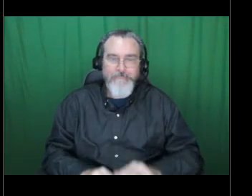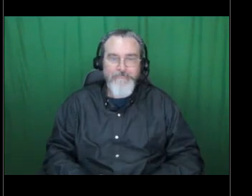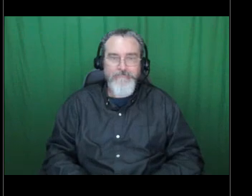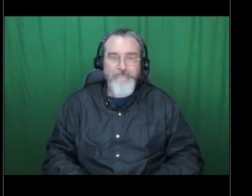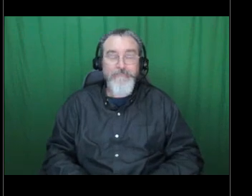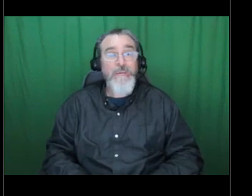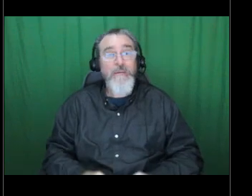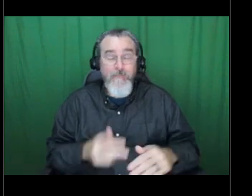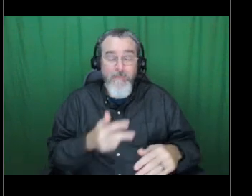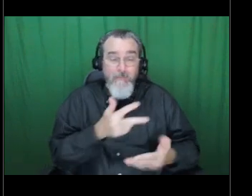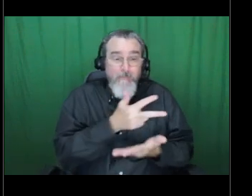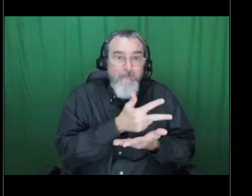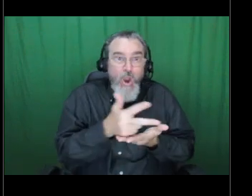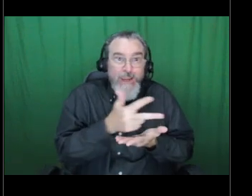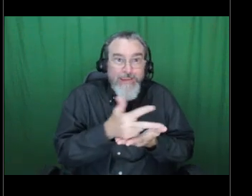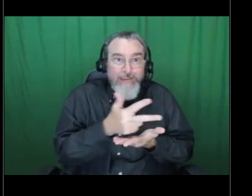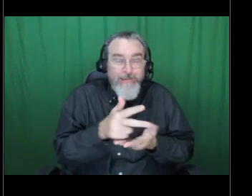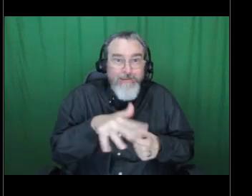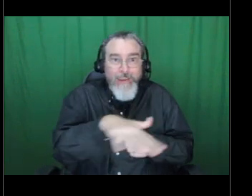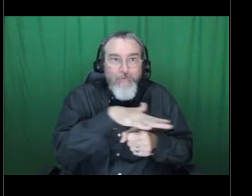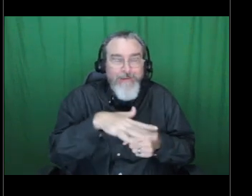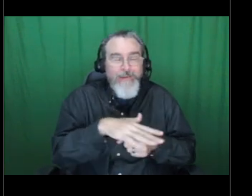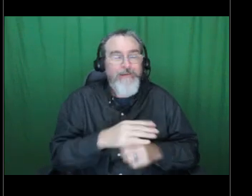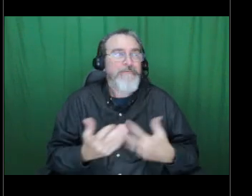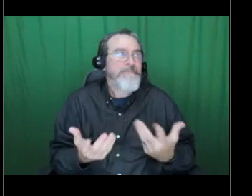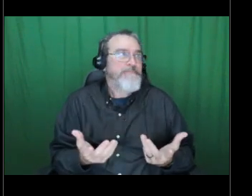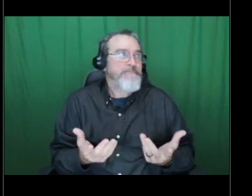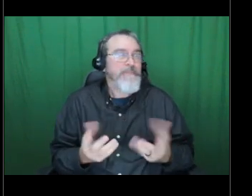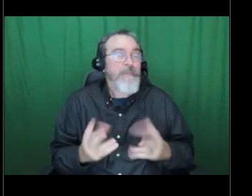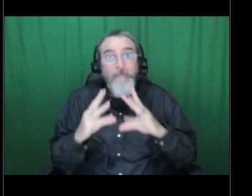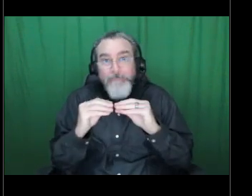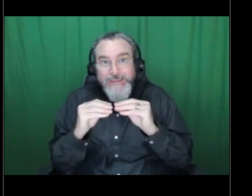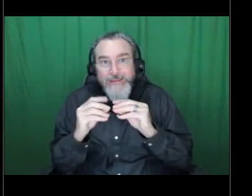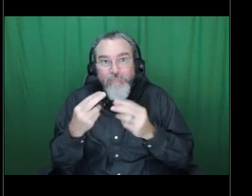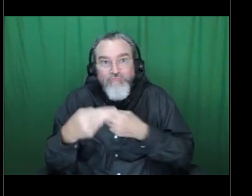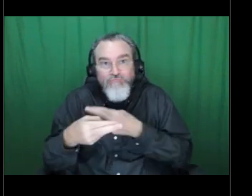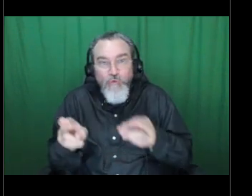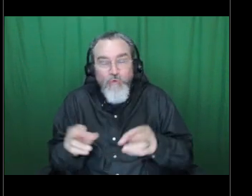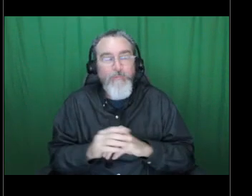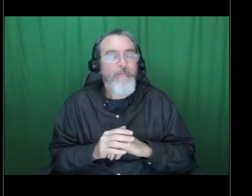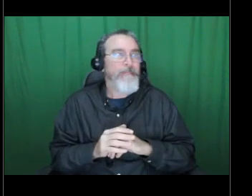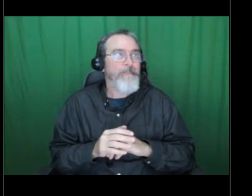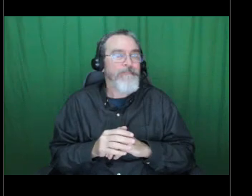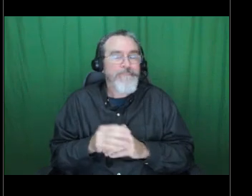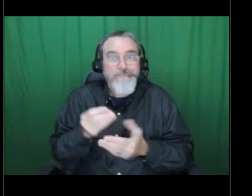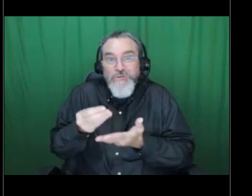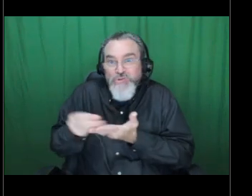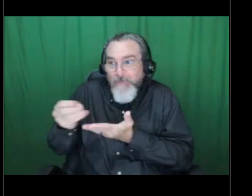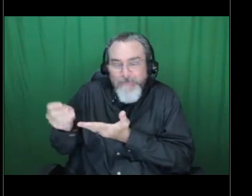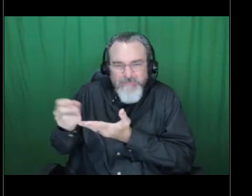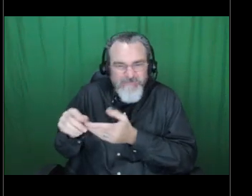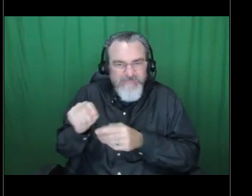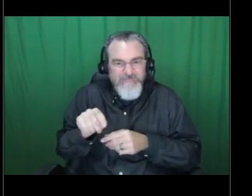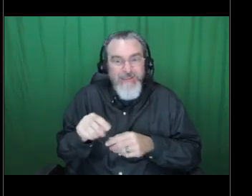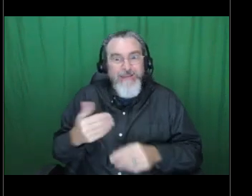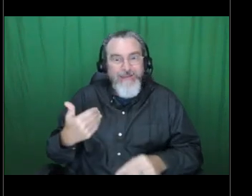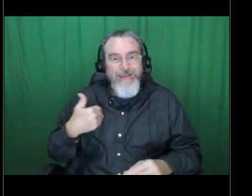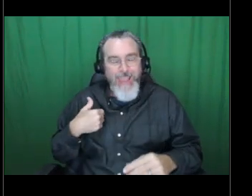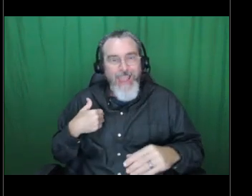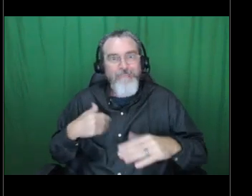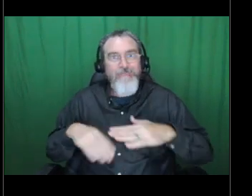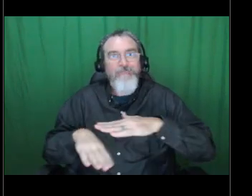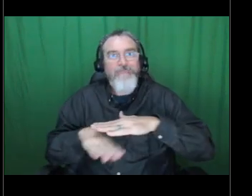as parking, meeting rooms, and shops occupy the floor at grade